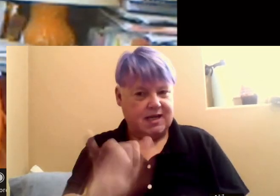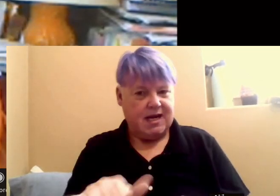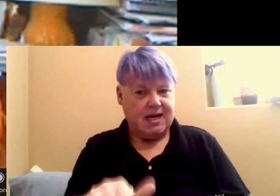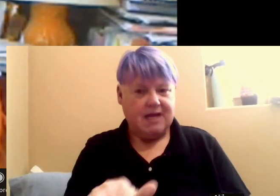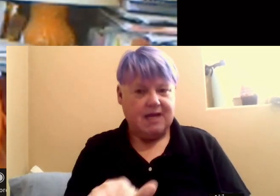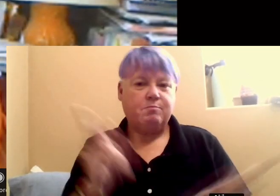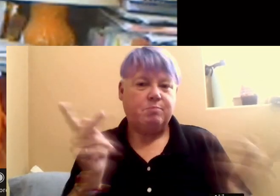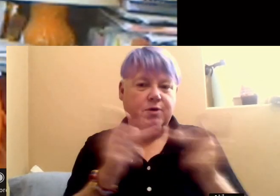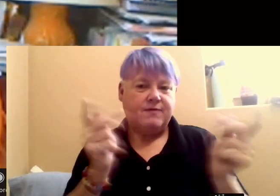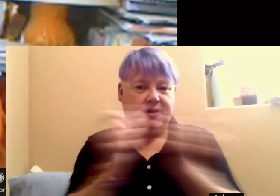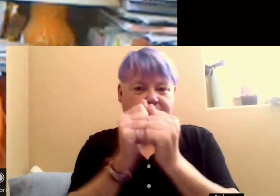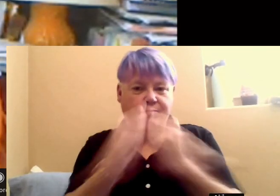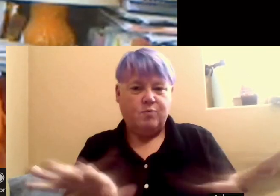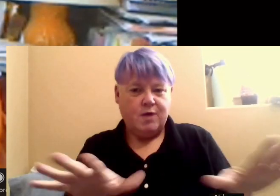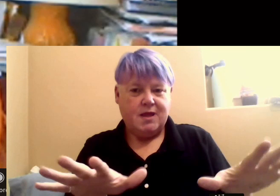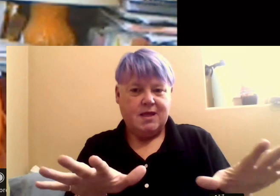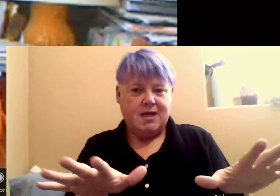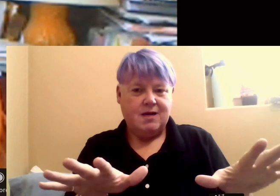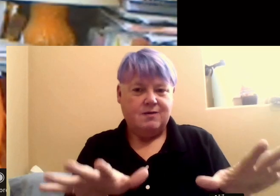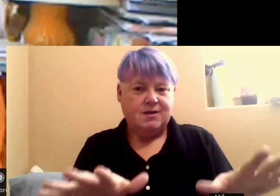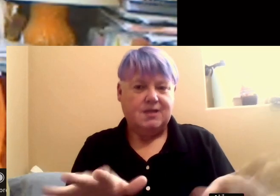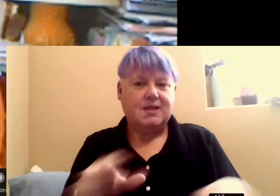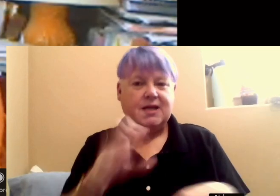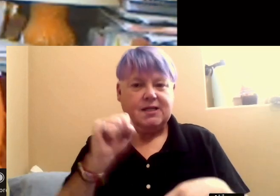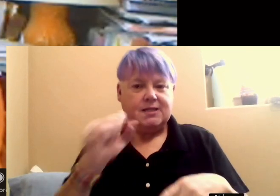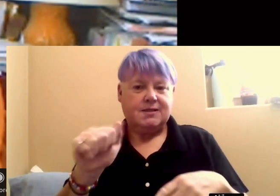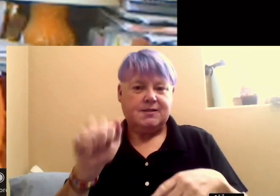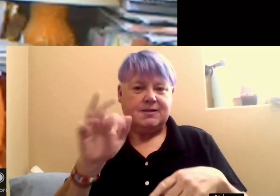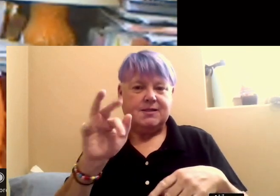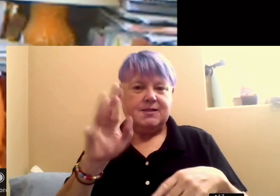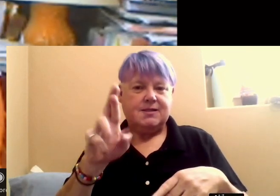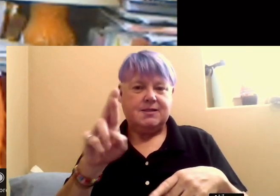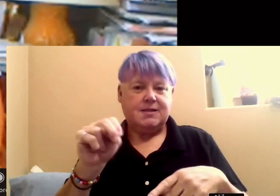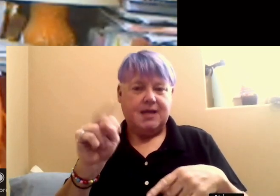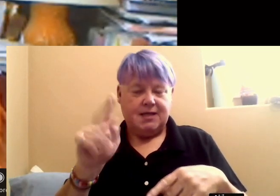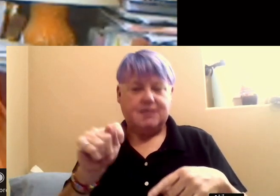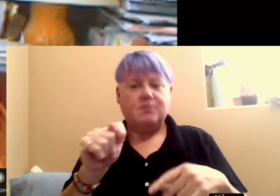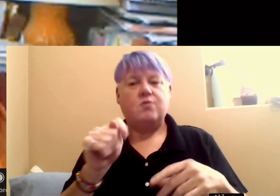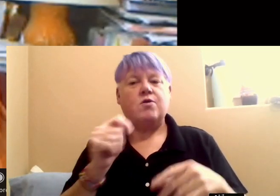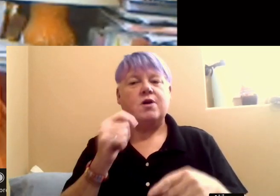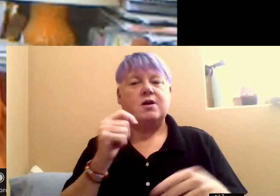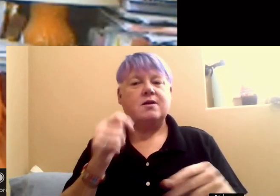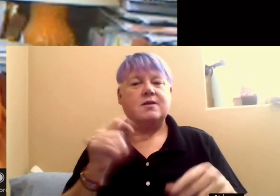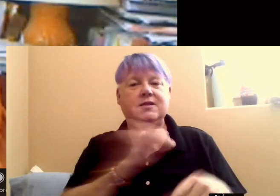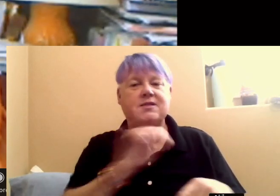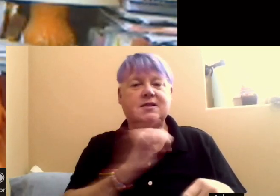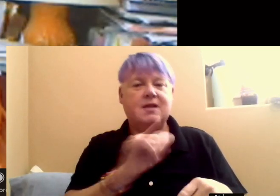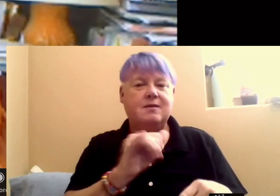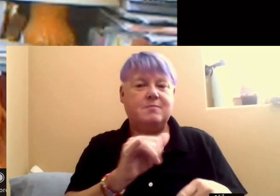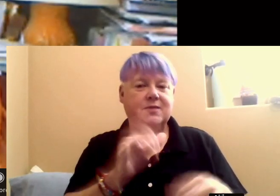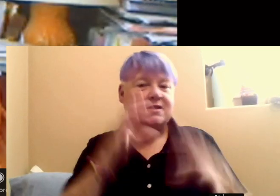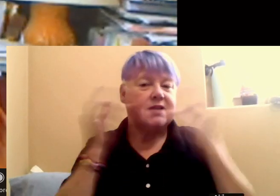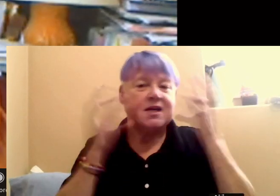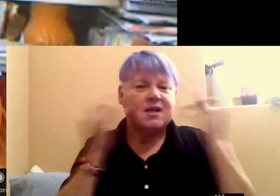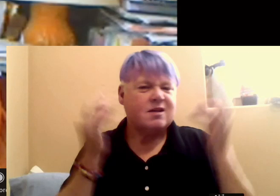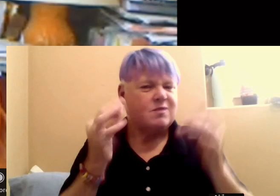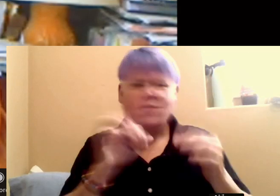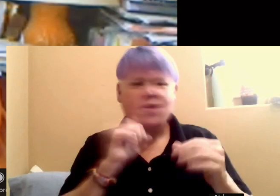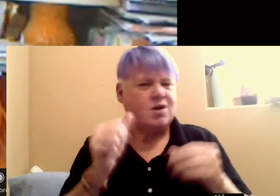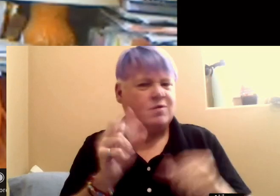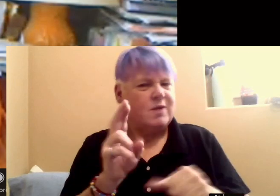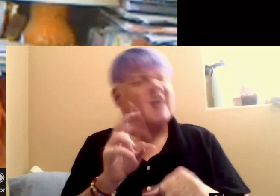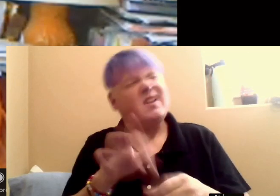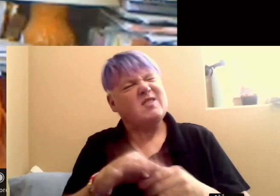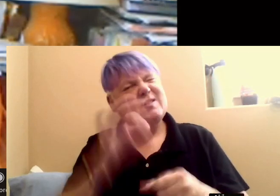and without entropy, like a saint, or like Micah. We got used to Micah's ghost, as we called